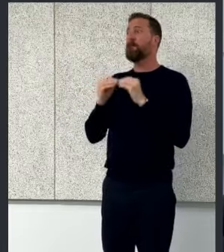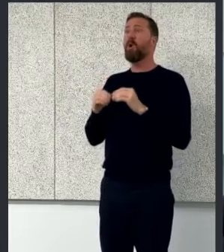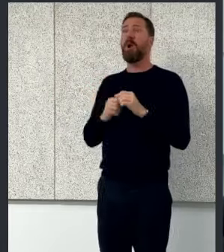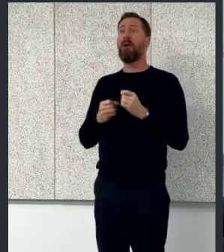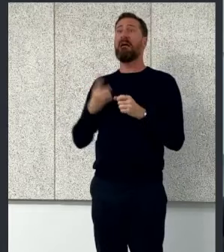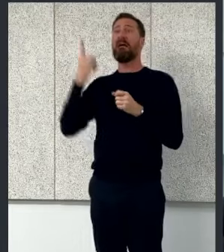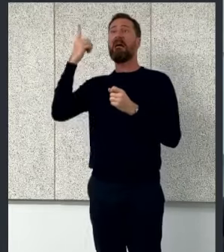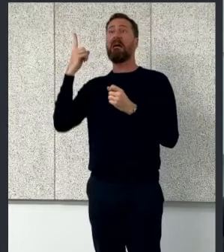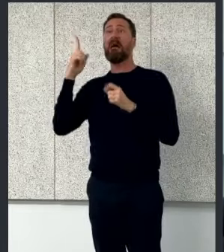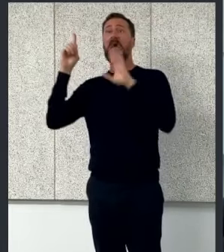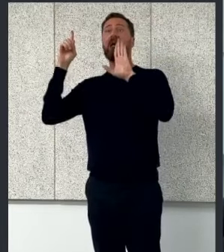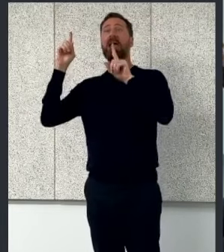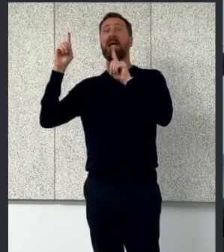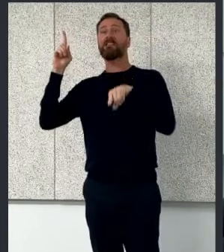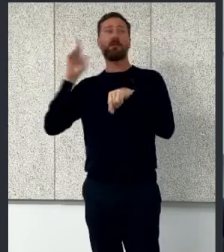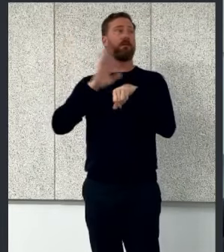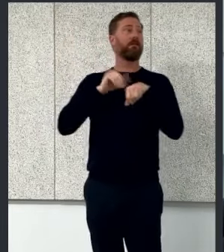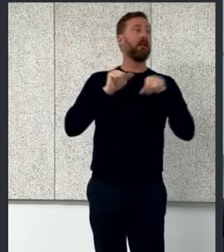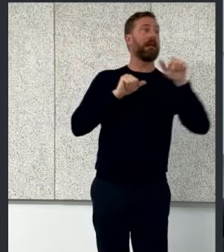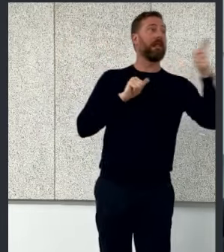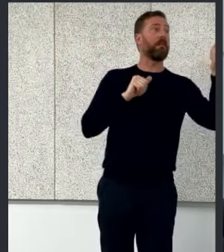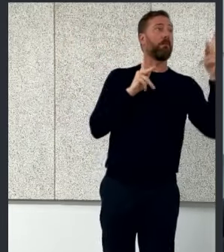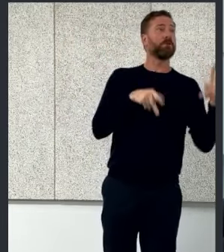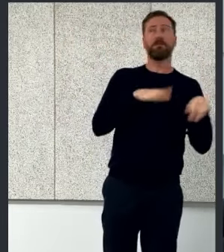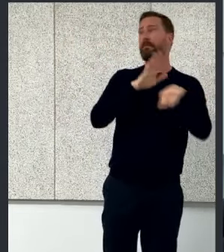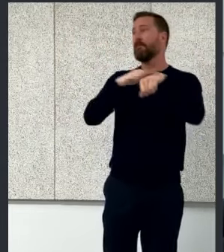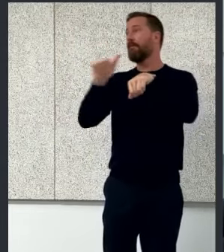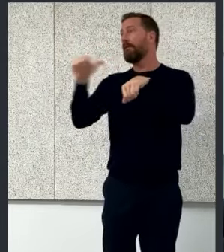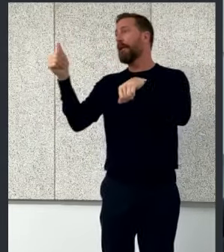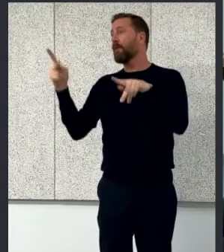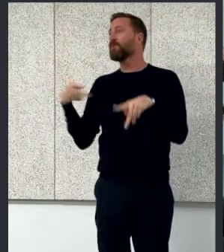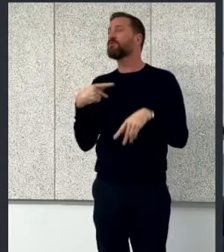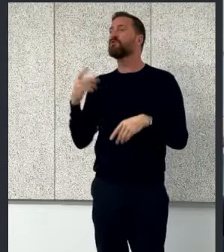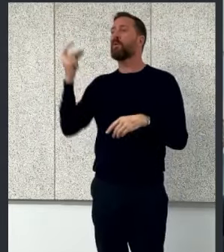a recommendation. Just quick popcorn. Yes. Raise your hands.